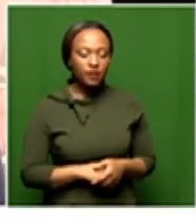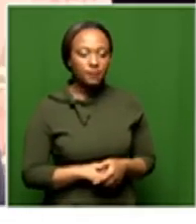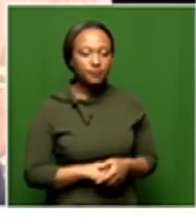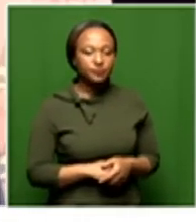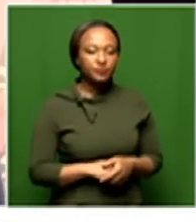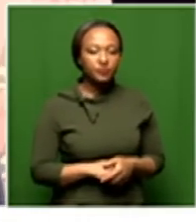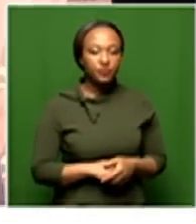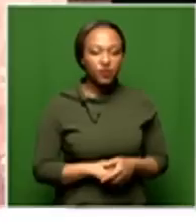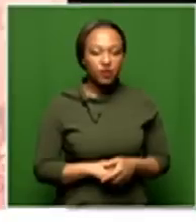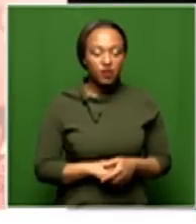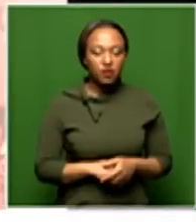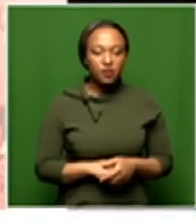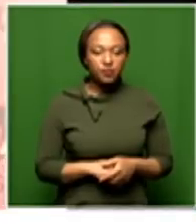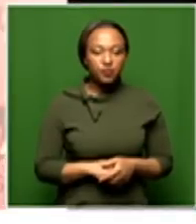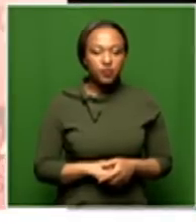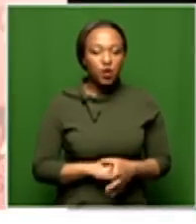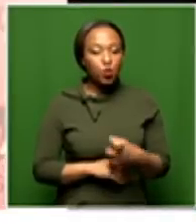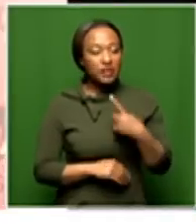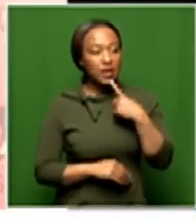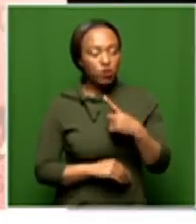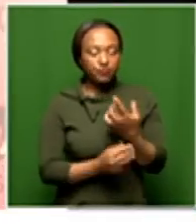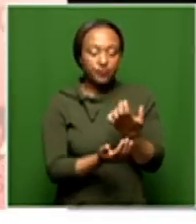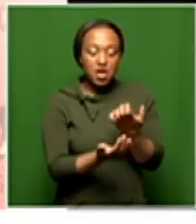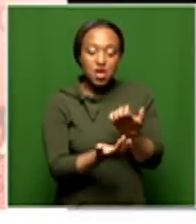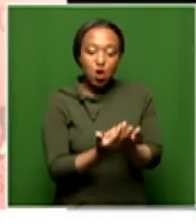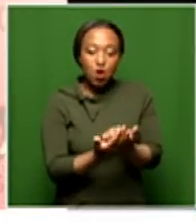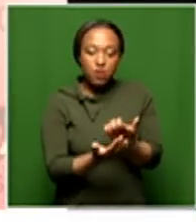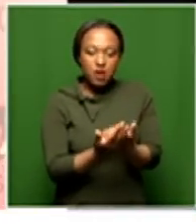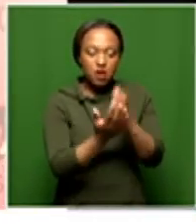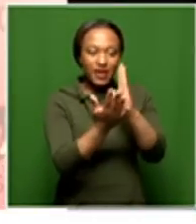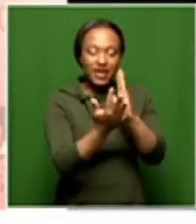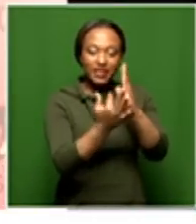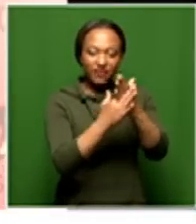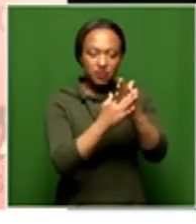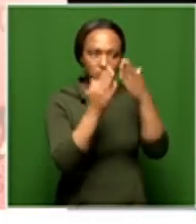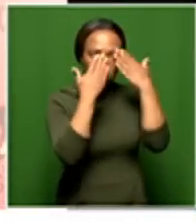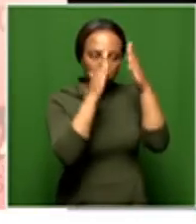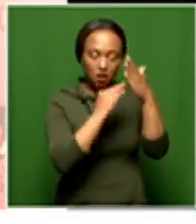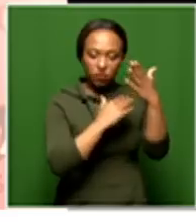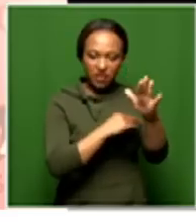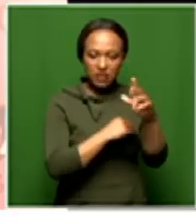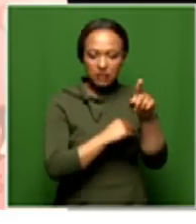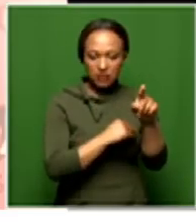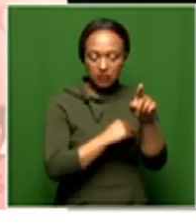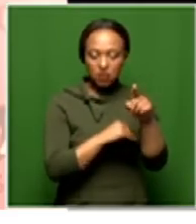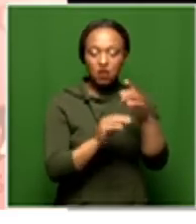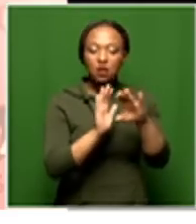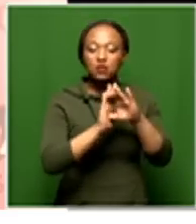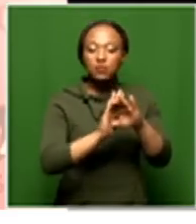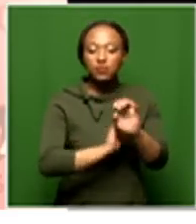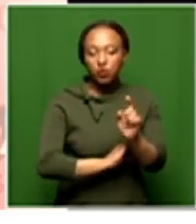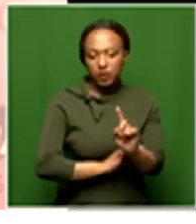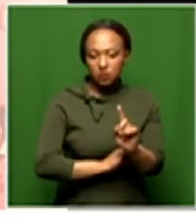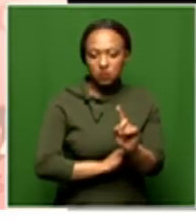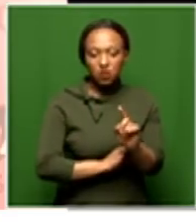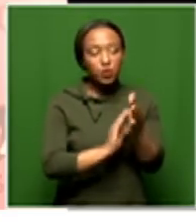We were talking about the general economic interventions. For instance, we had called for